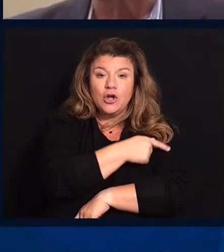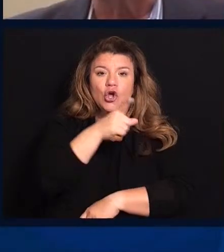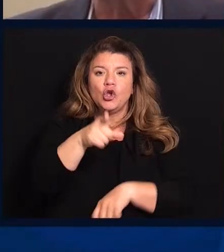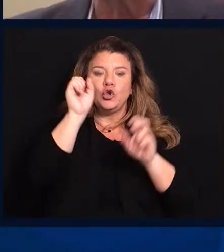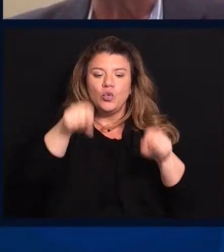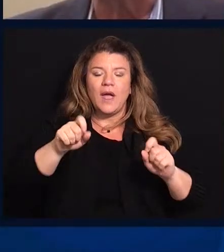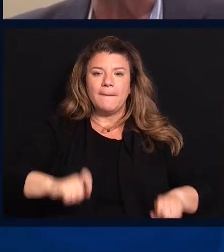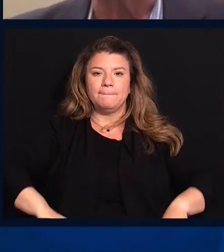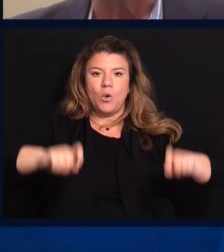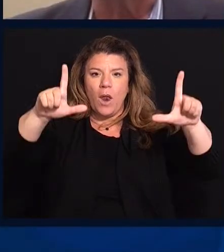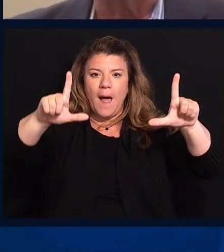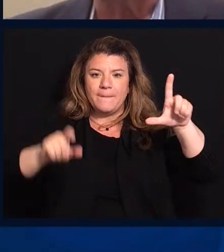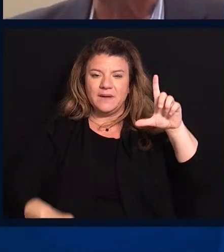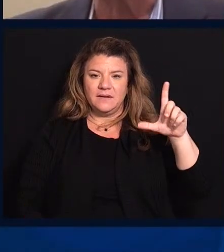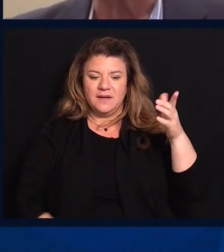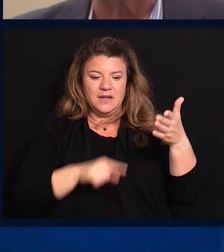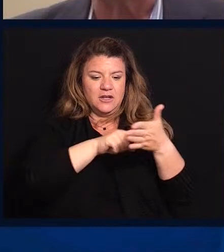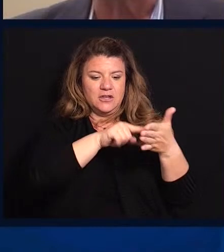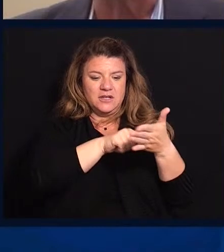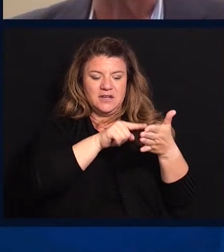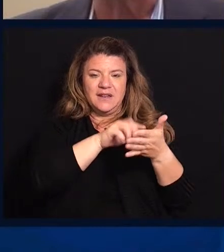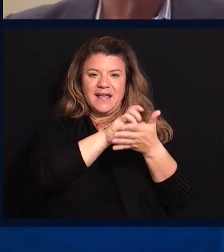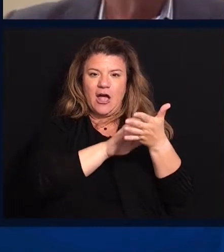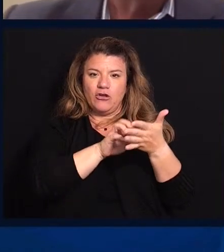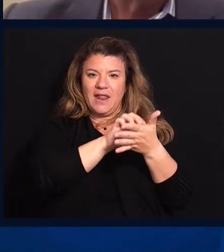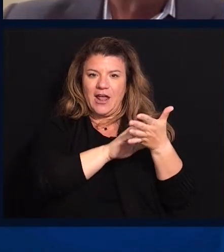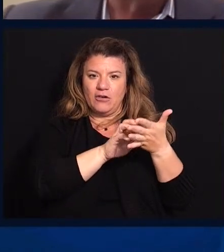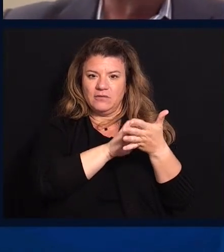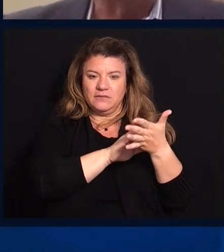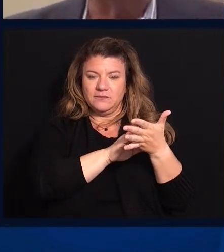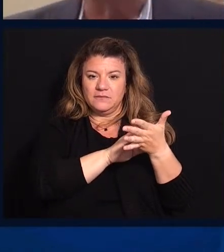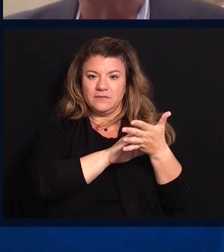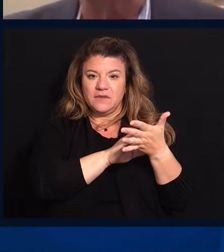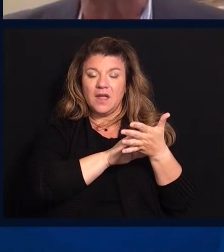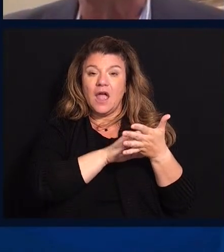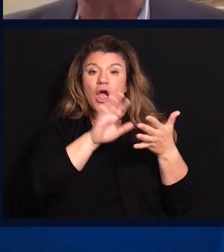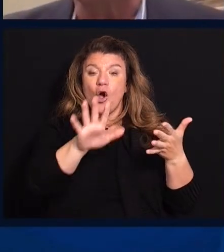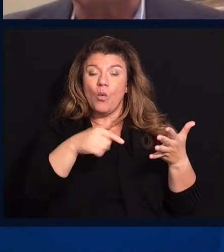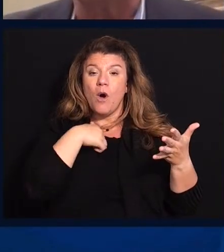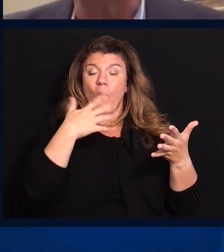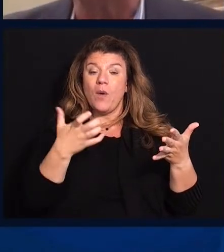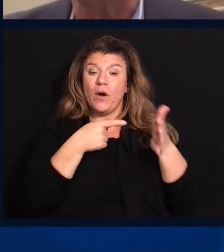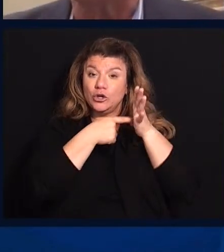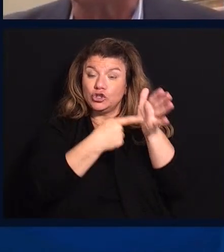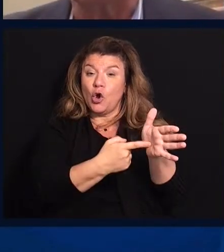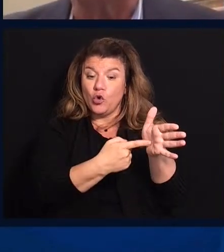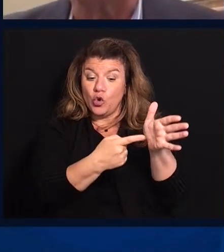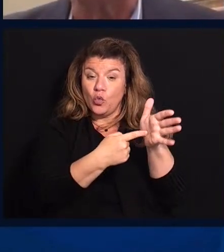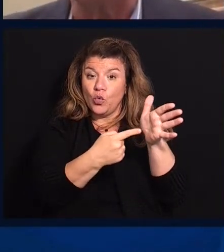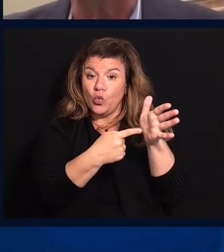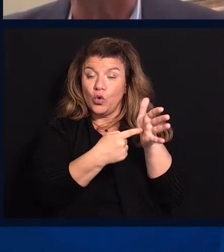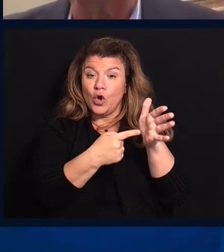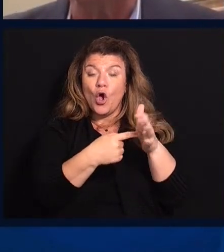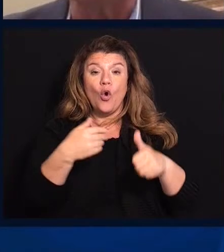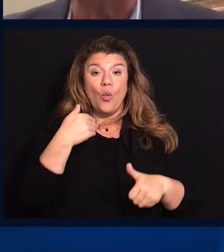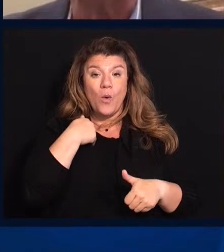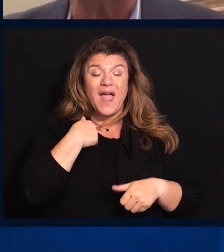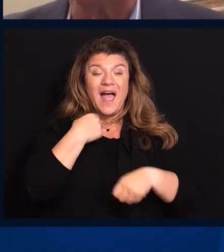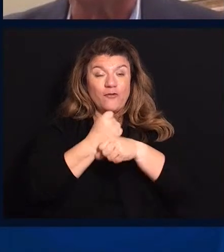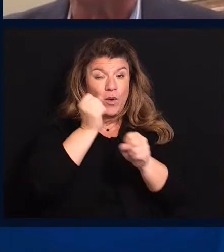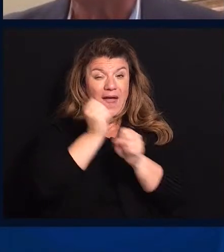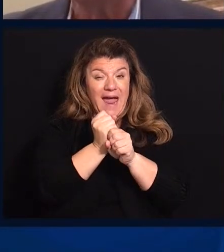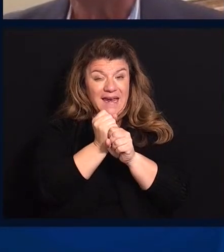the demonstration on the vaccine calculator. And what we'd like to point out is that we have created in